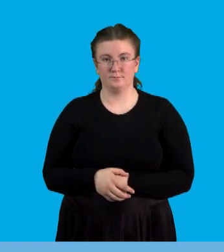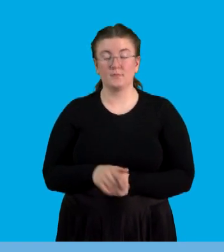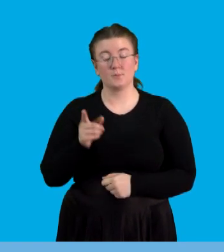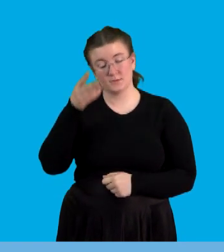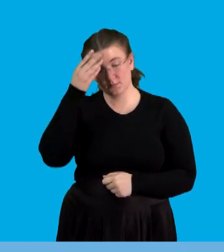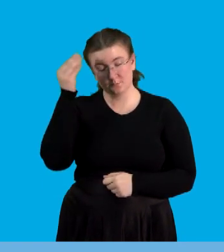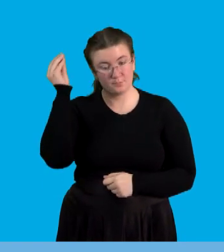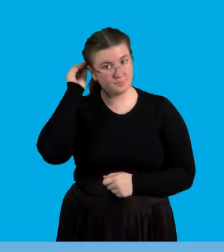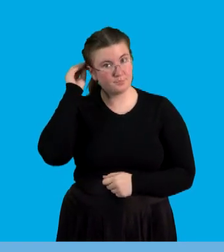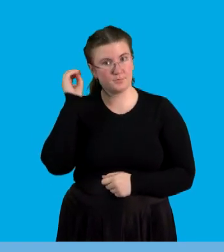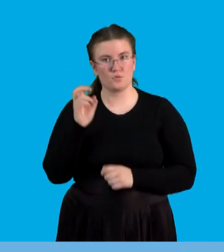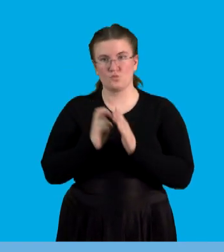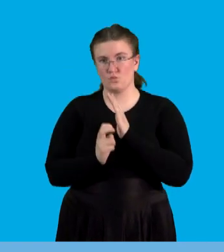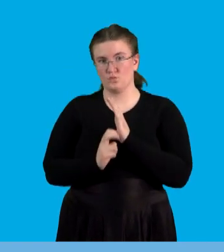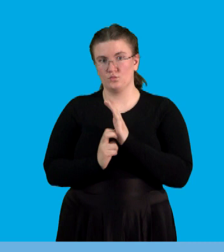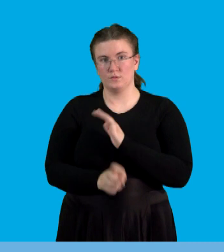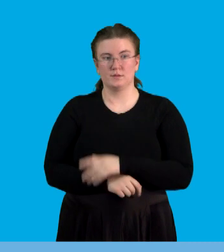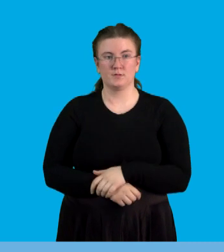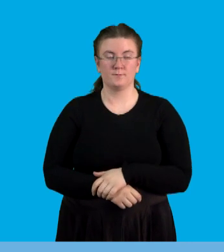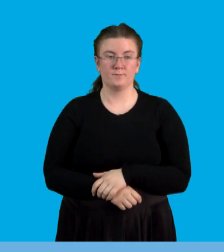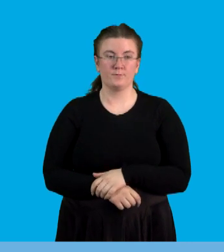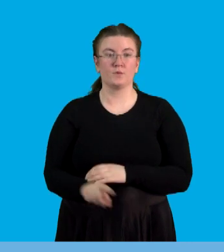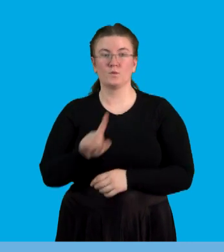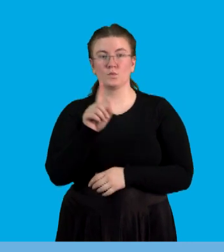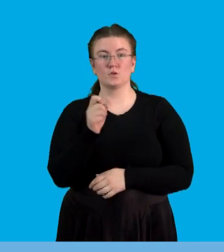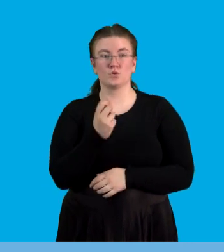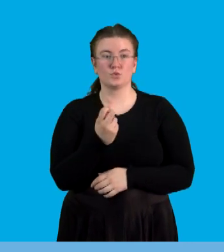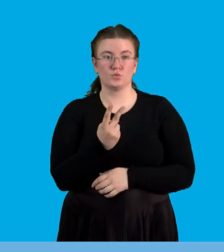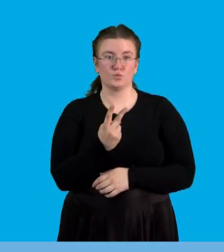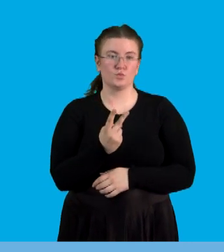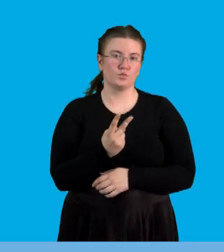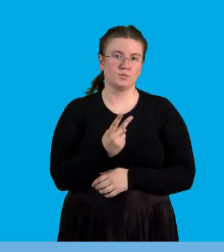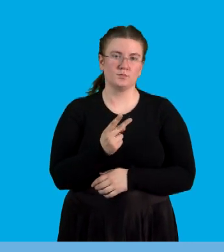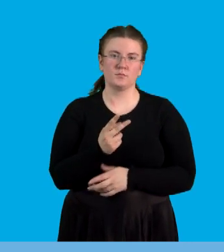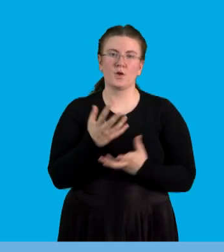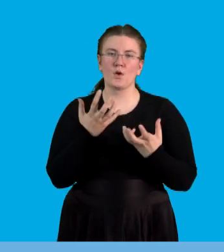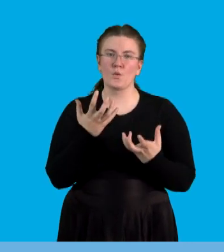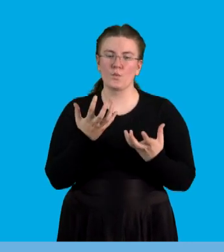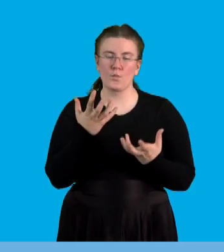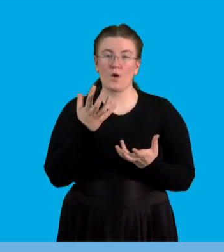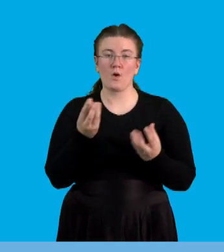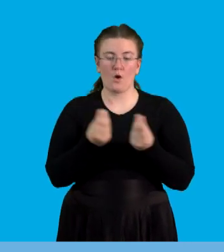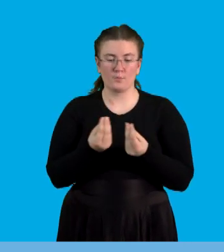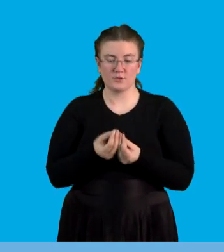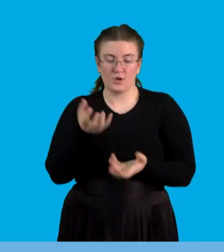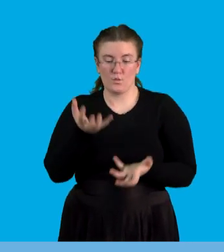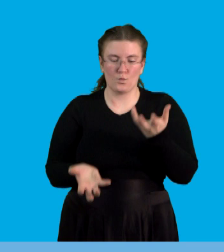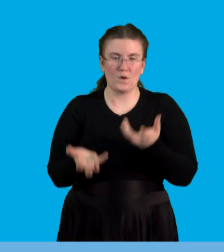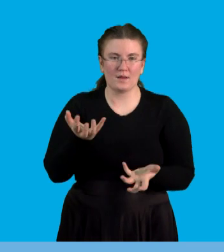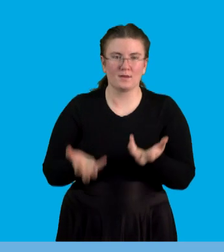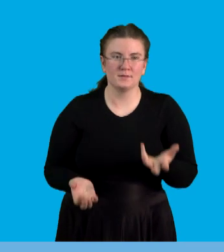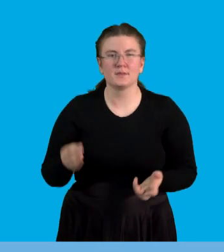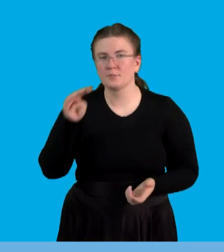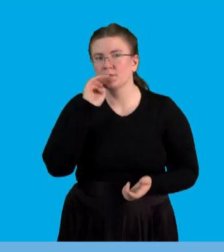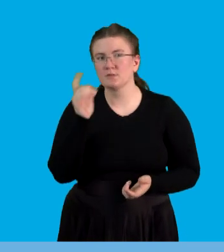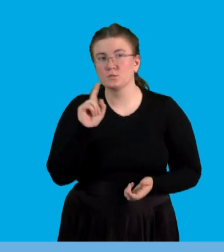Always need to remember that. Now, question 2. Question is now, what is meant by the weight of an object? So